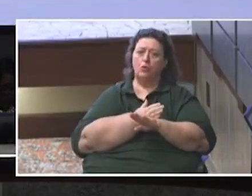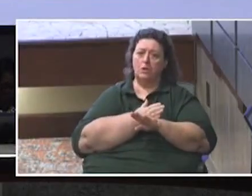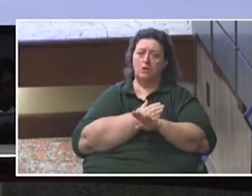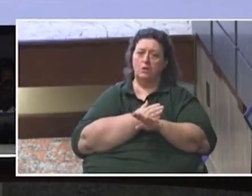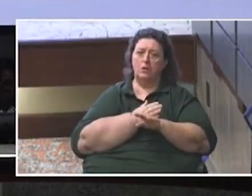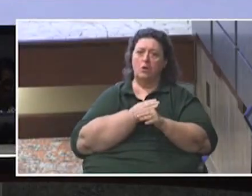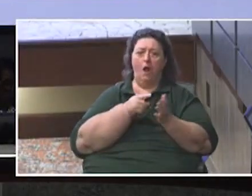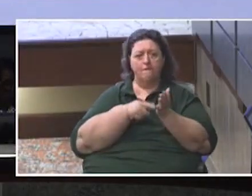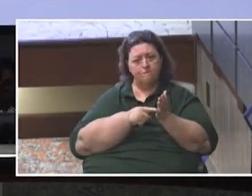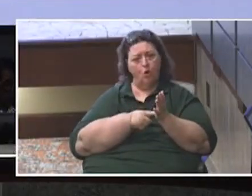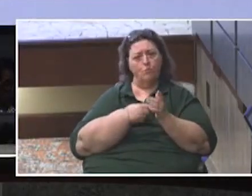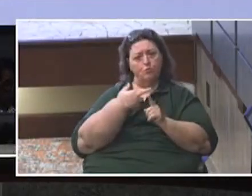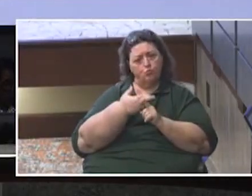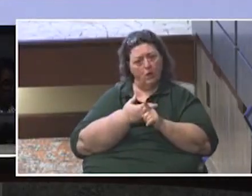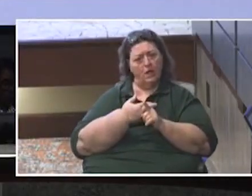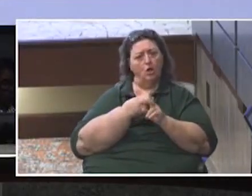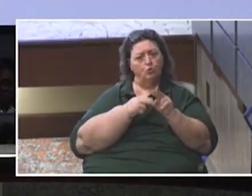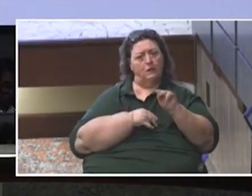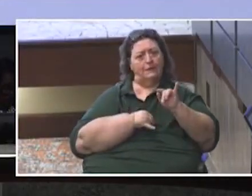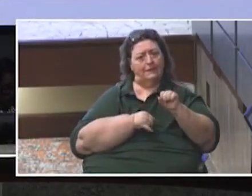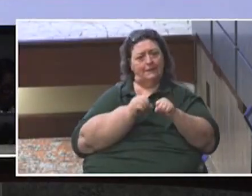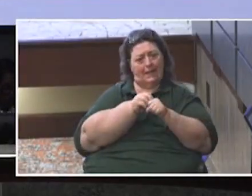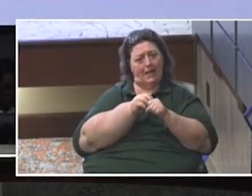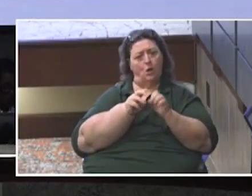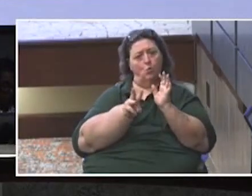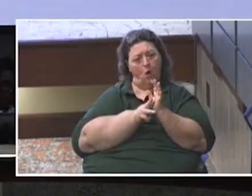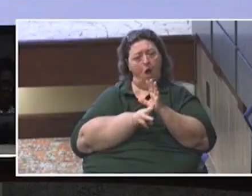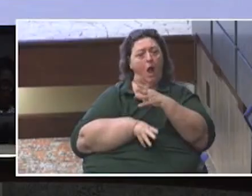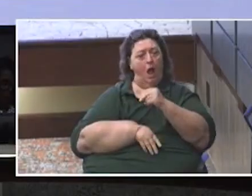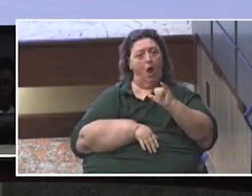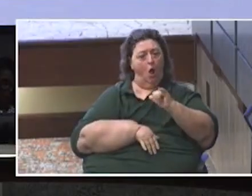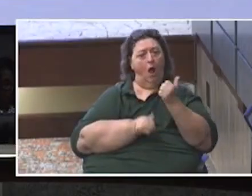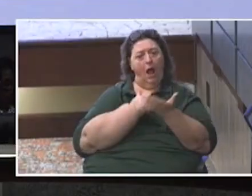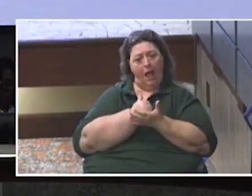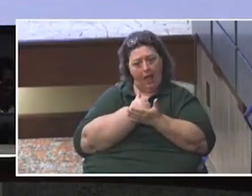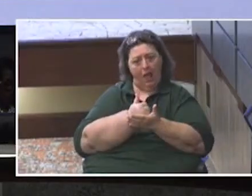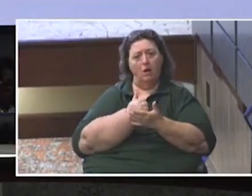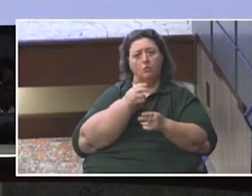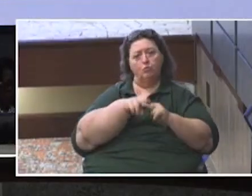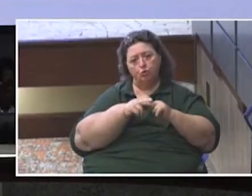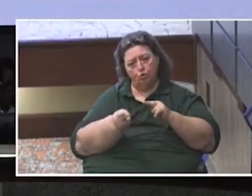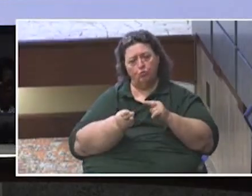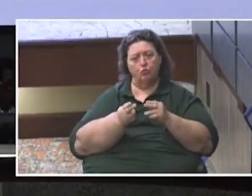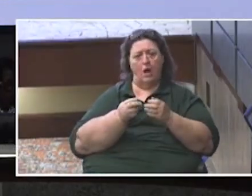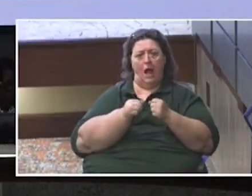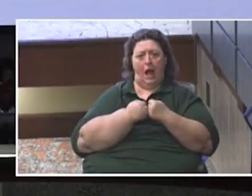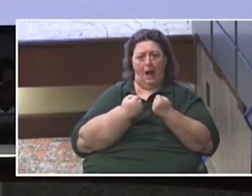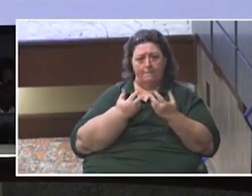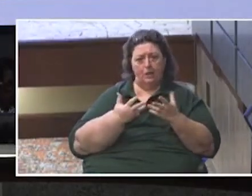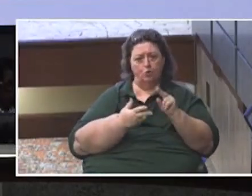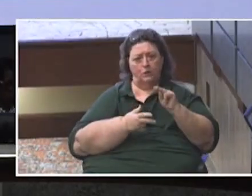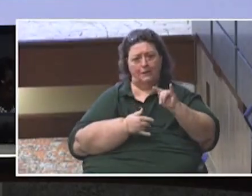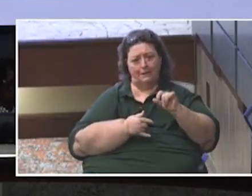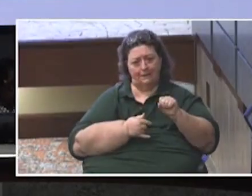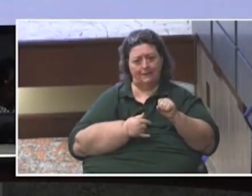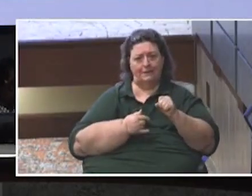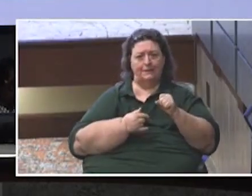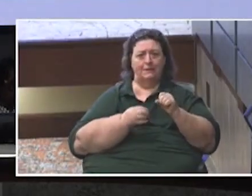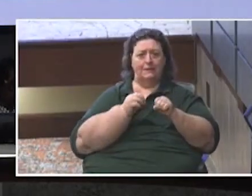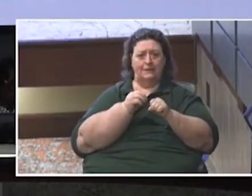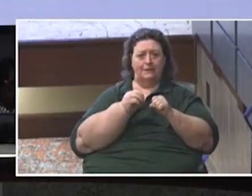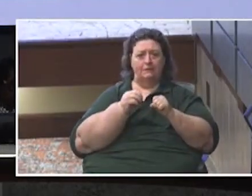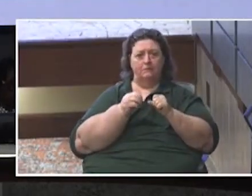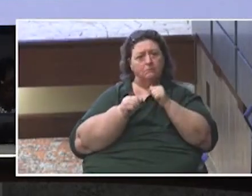of affordable rental units within Waco, as well as assisting in reducing the number of units in the mixed-match housing